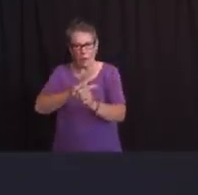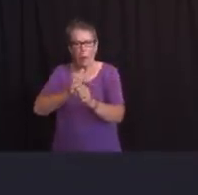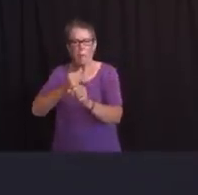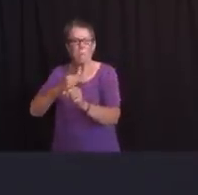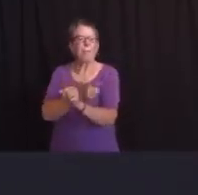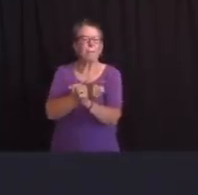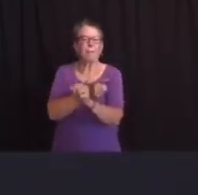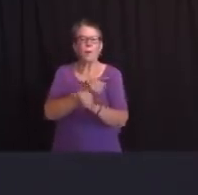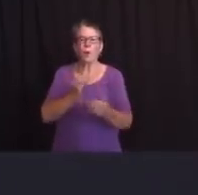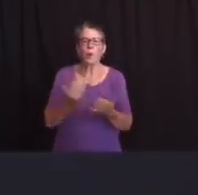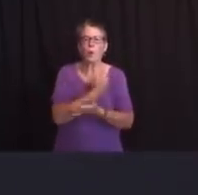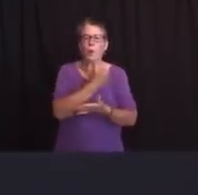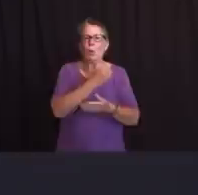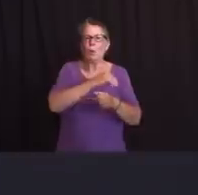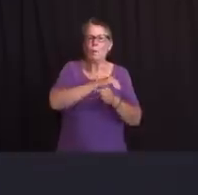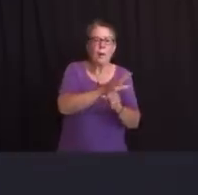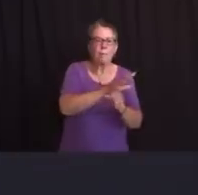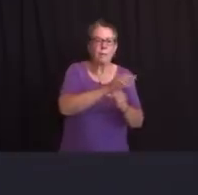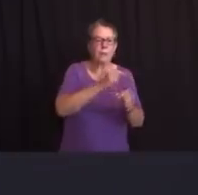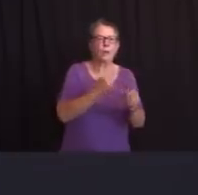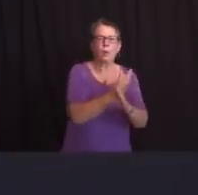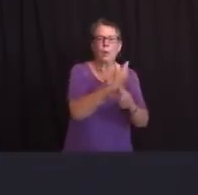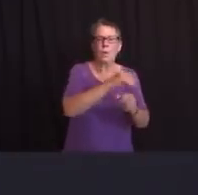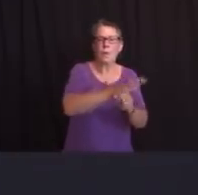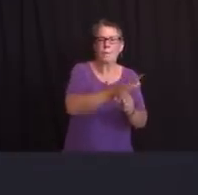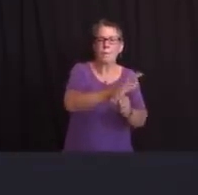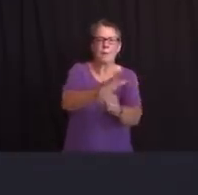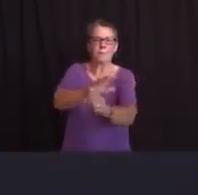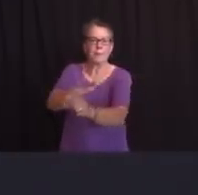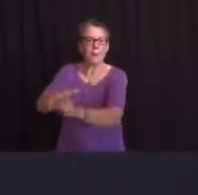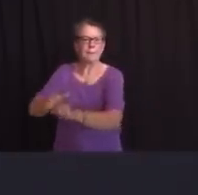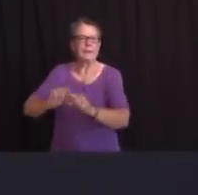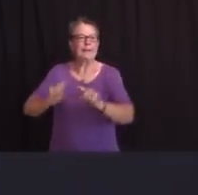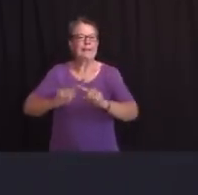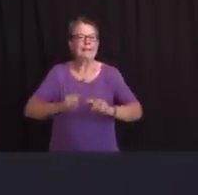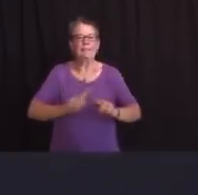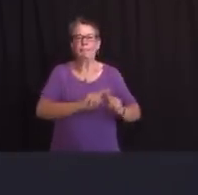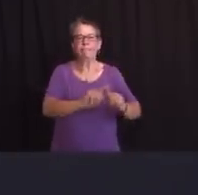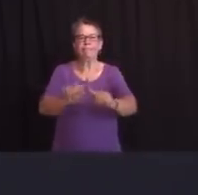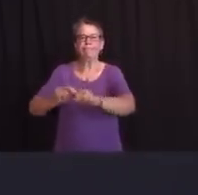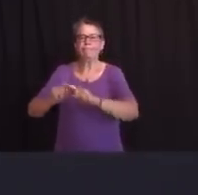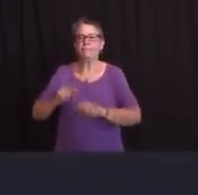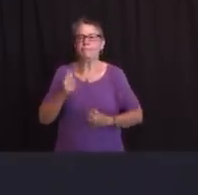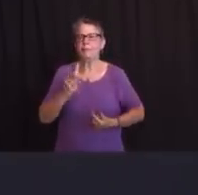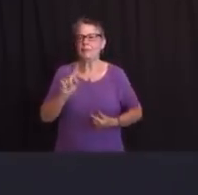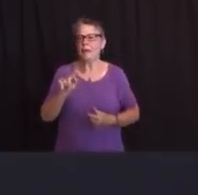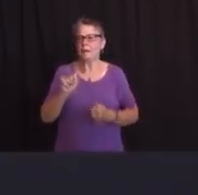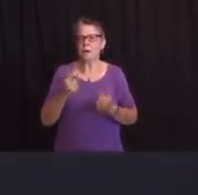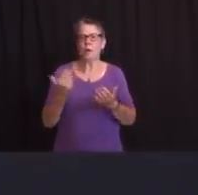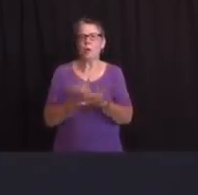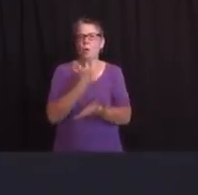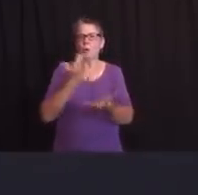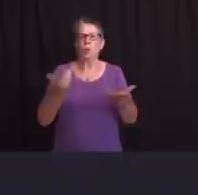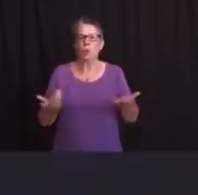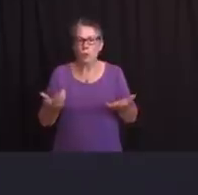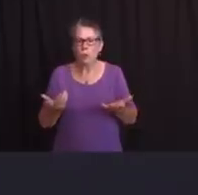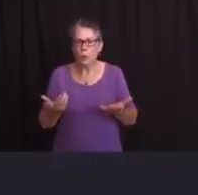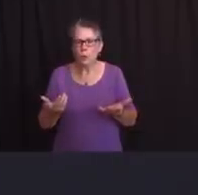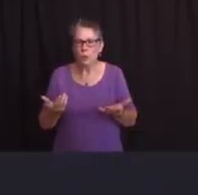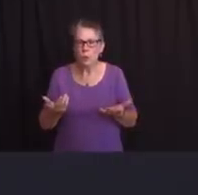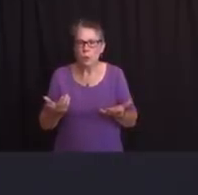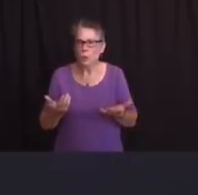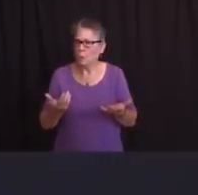week, the CDC released data showing that the Delta infection resulted in similarly high SARS-CoV-2 viral